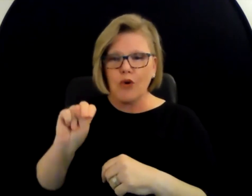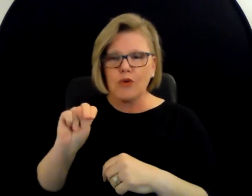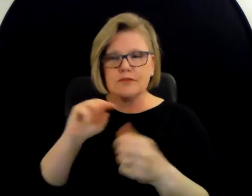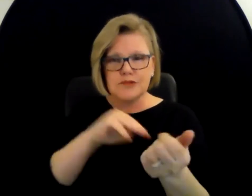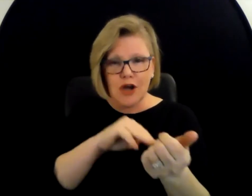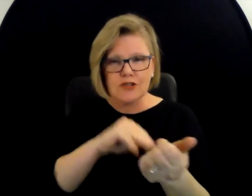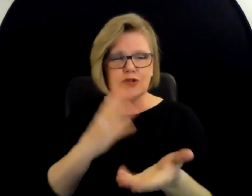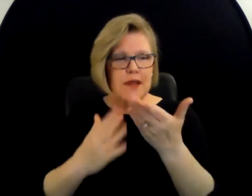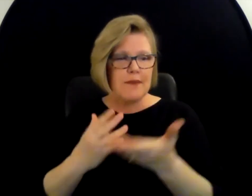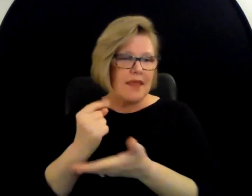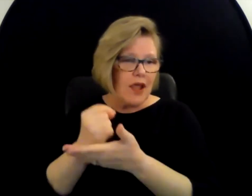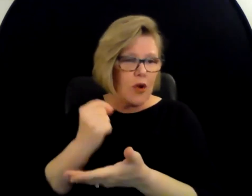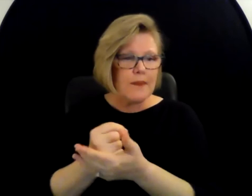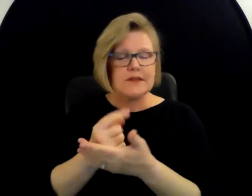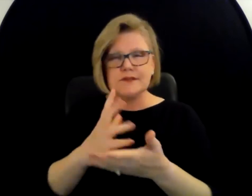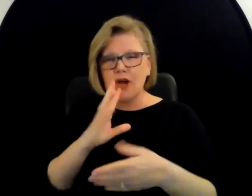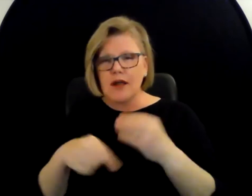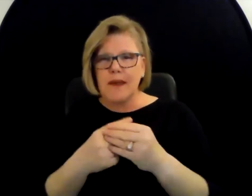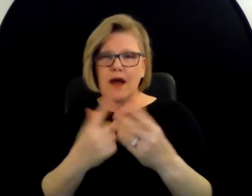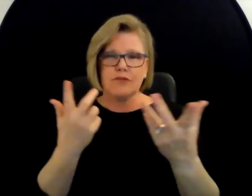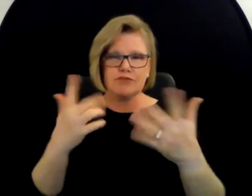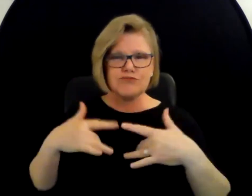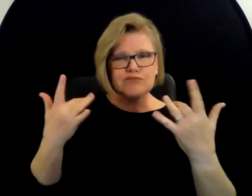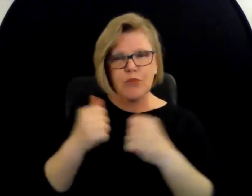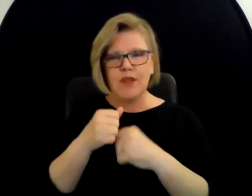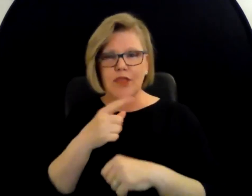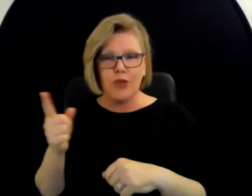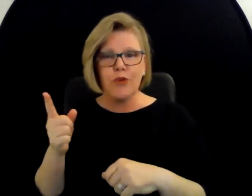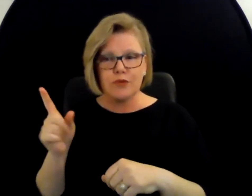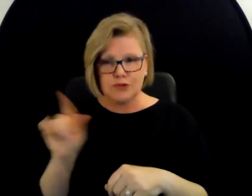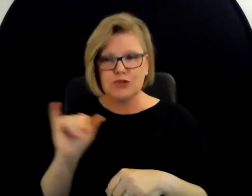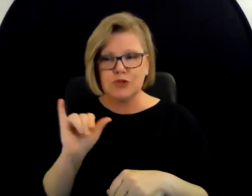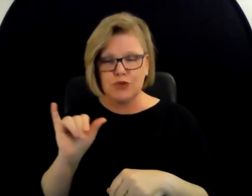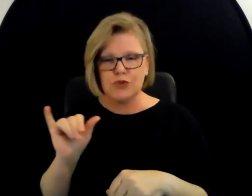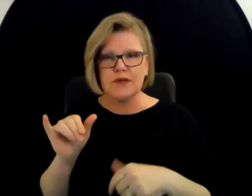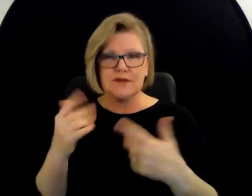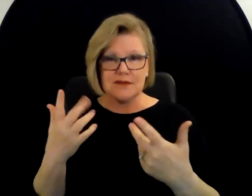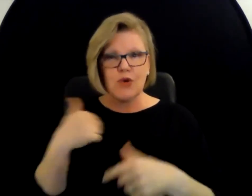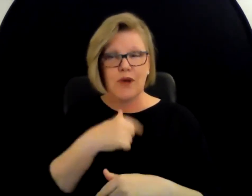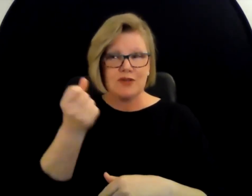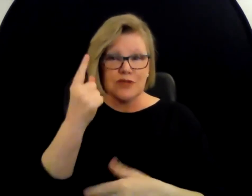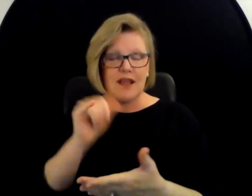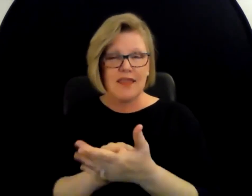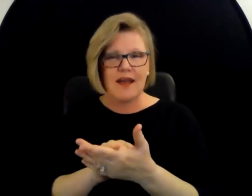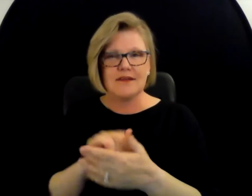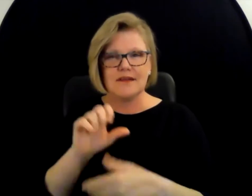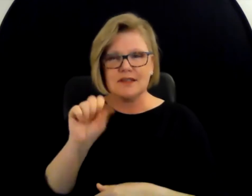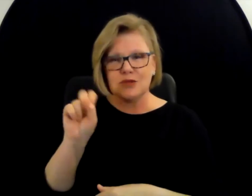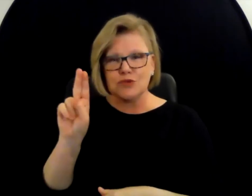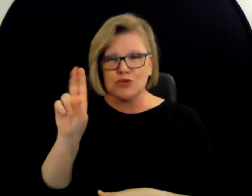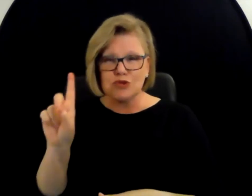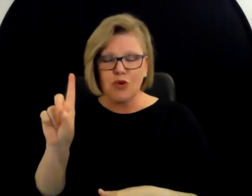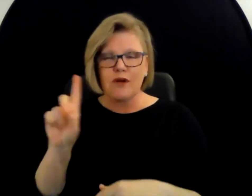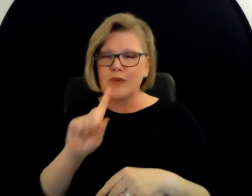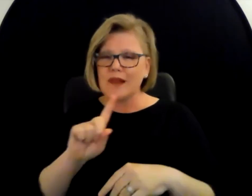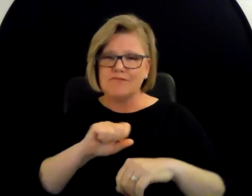a therapist, to talk about what's going on with you. We understand that substance use disorder impacts the entire